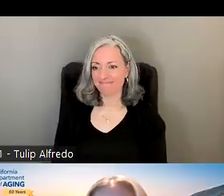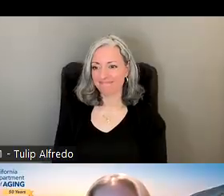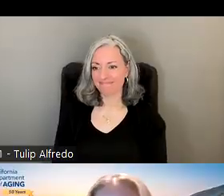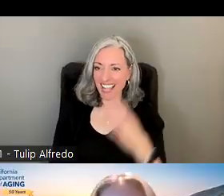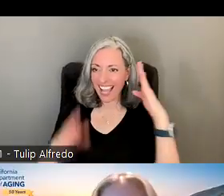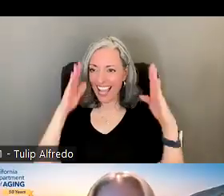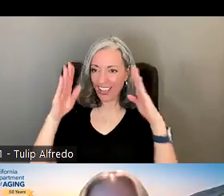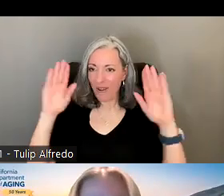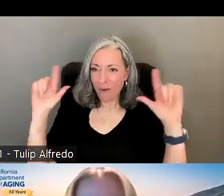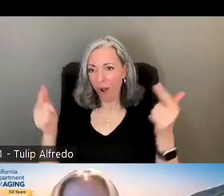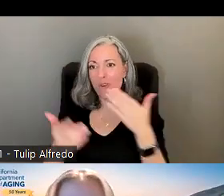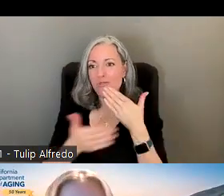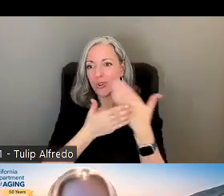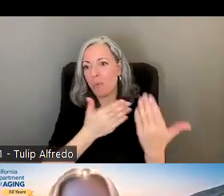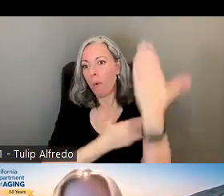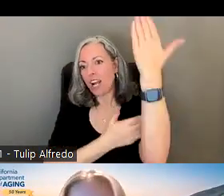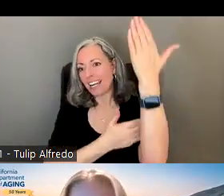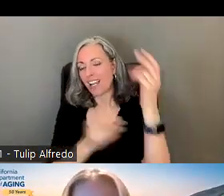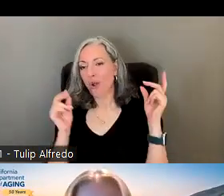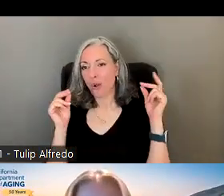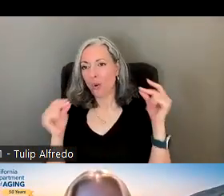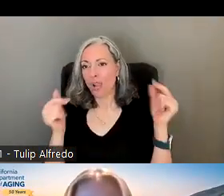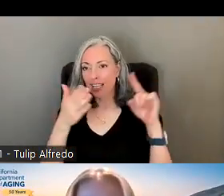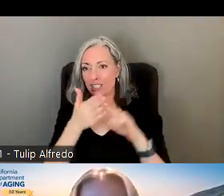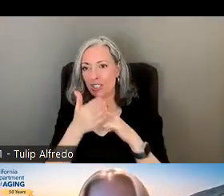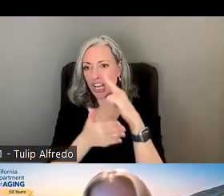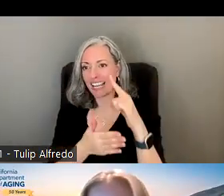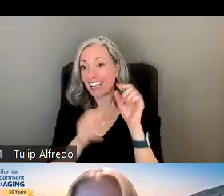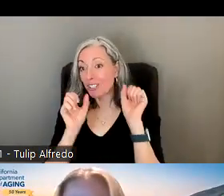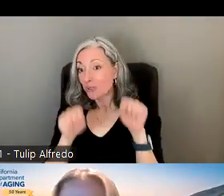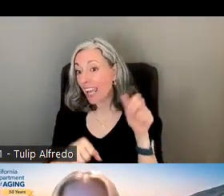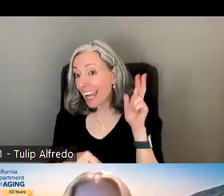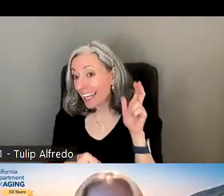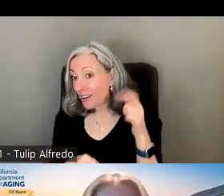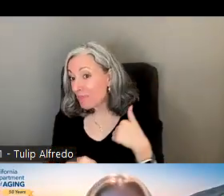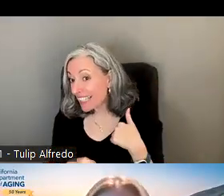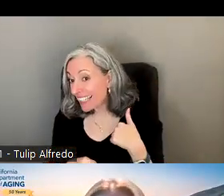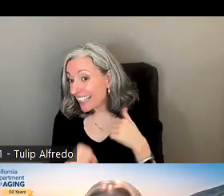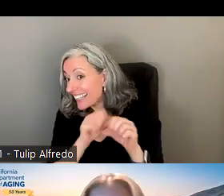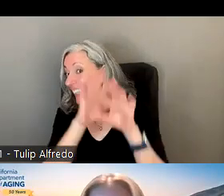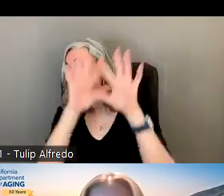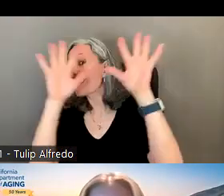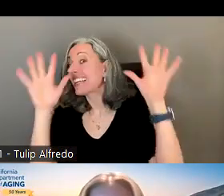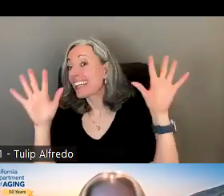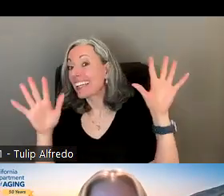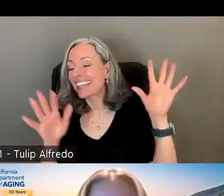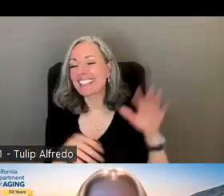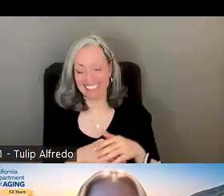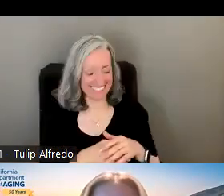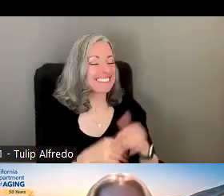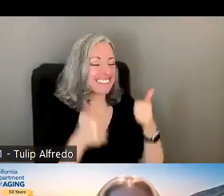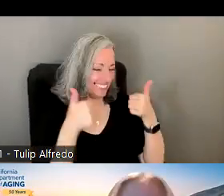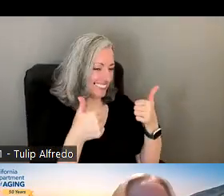Hi, everyone. Good morning. Doing a quick check, making sure my audio is coming through clearly. You sound great.